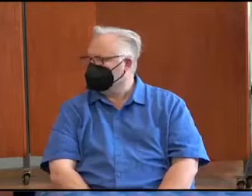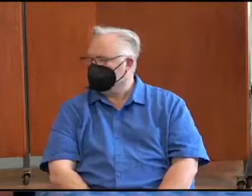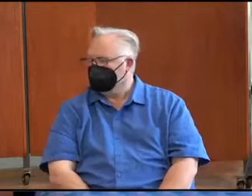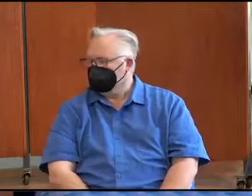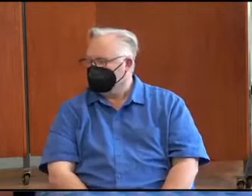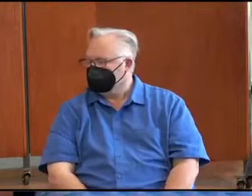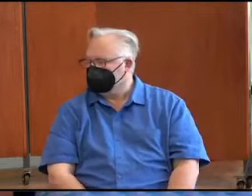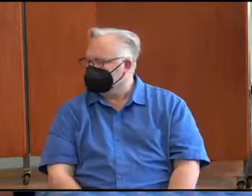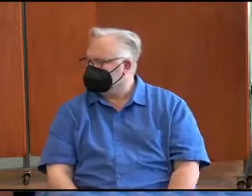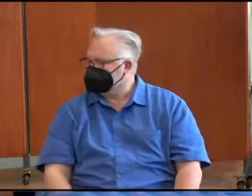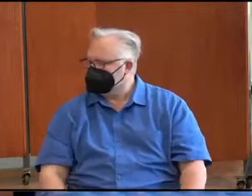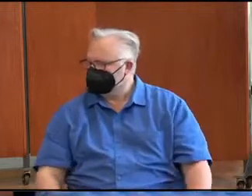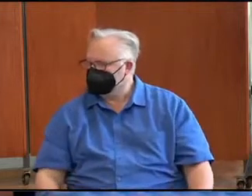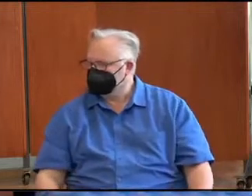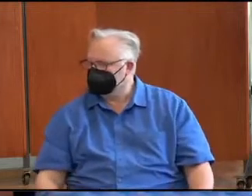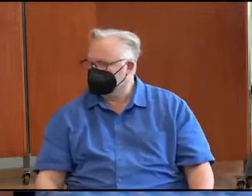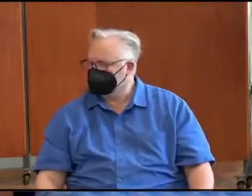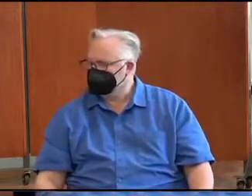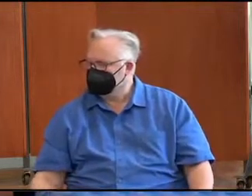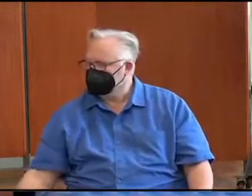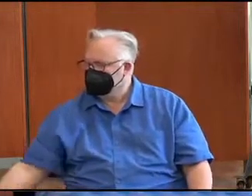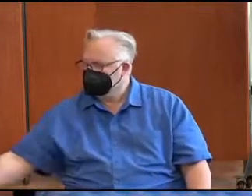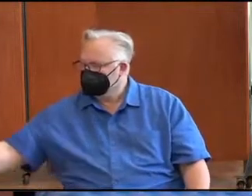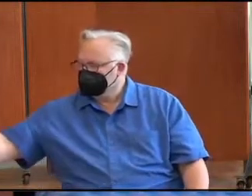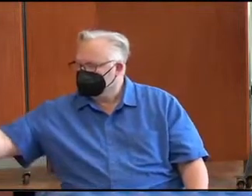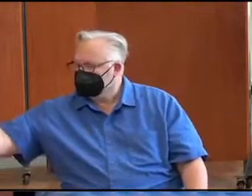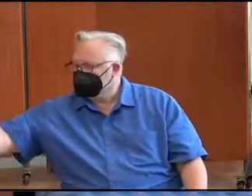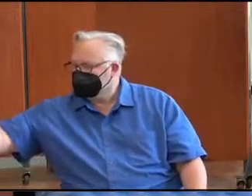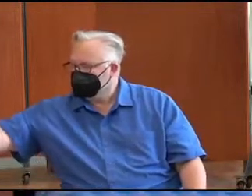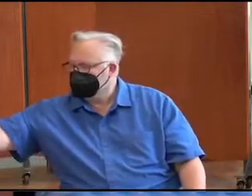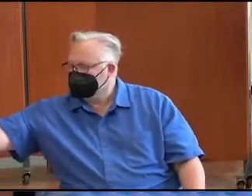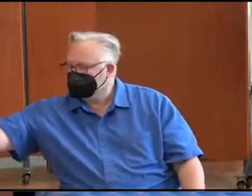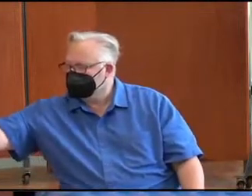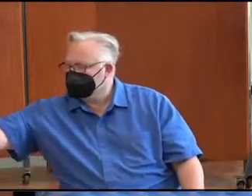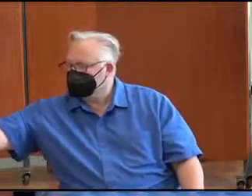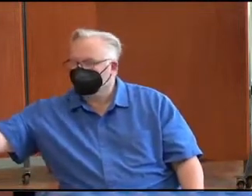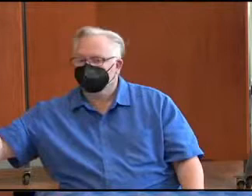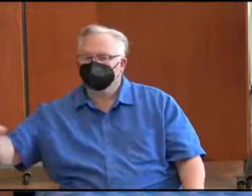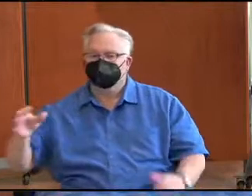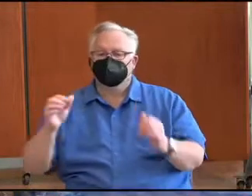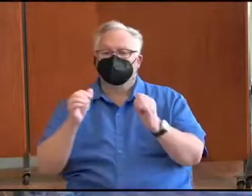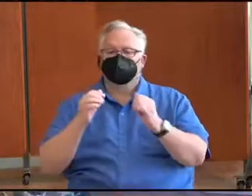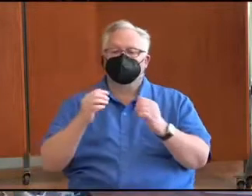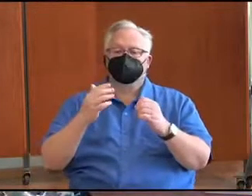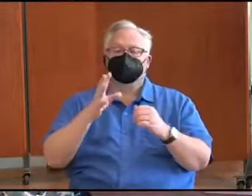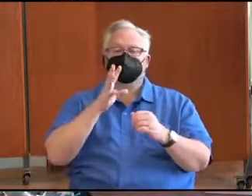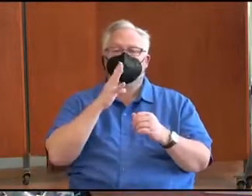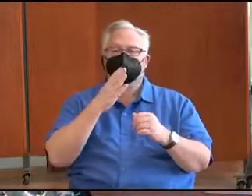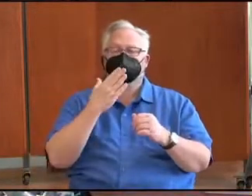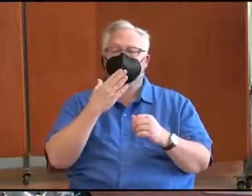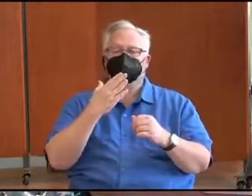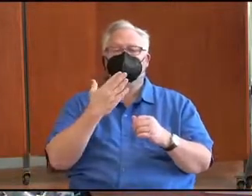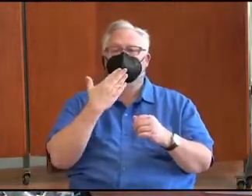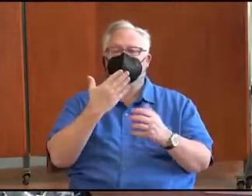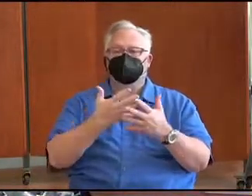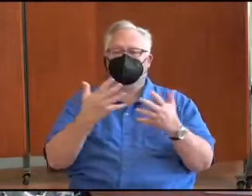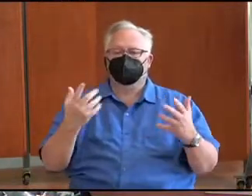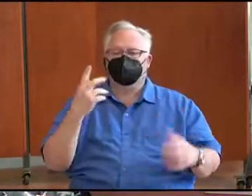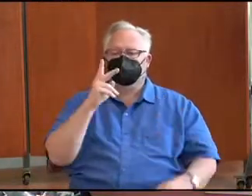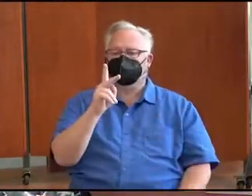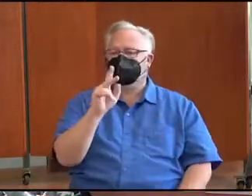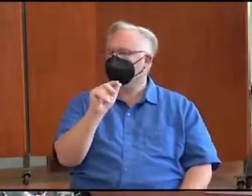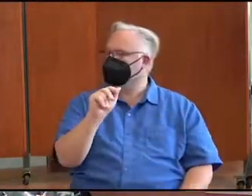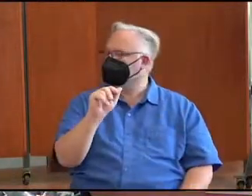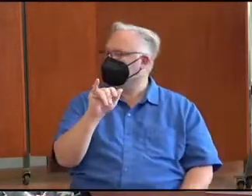muchas gracias. Thank you always for your generosity. And muchas gracias. Gratitude to Katie Boscoff for recommending